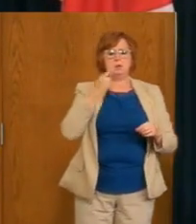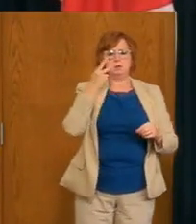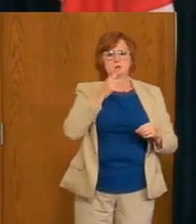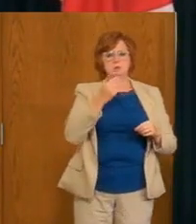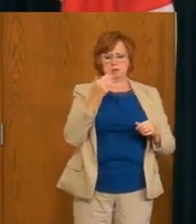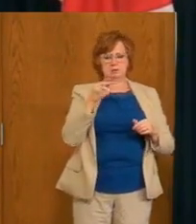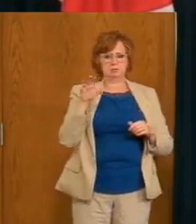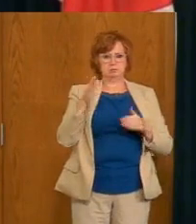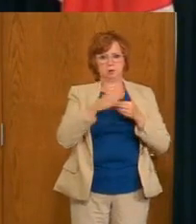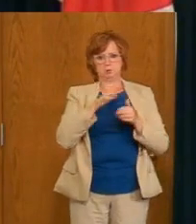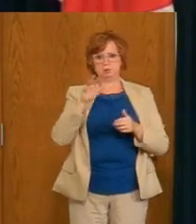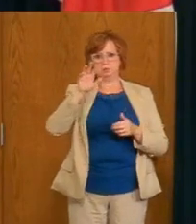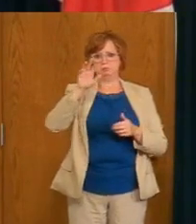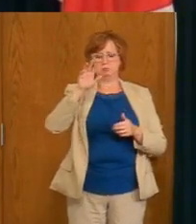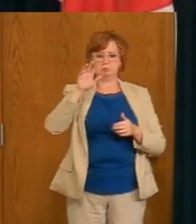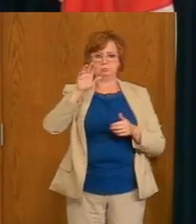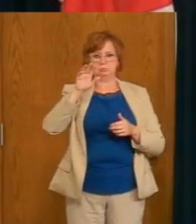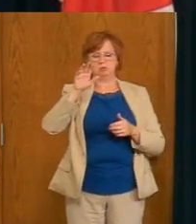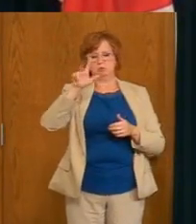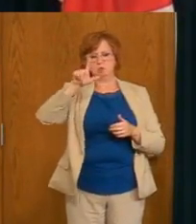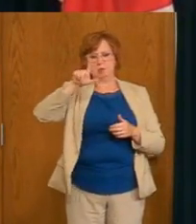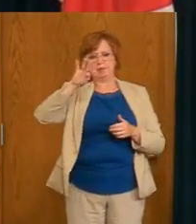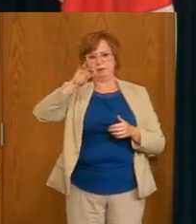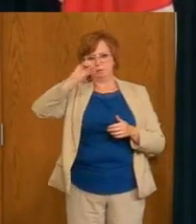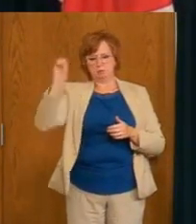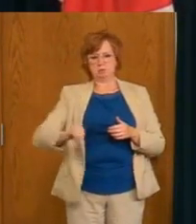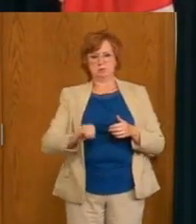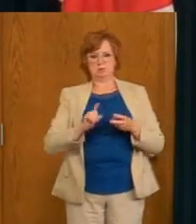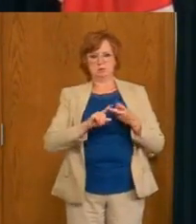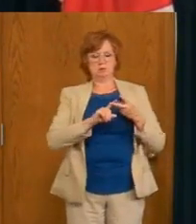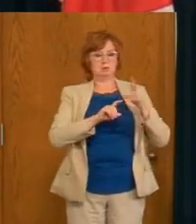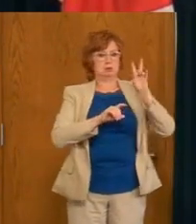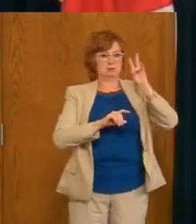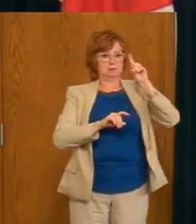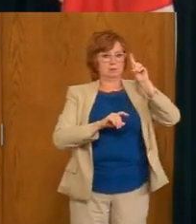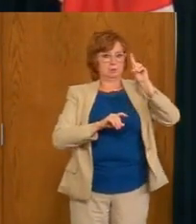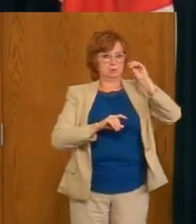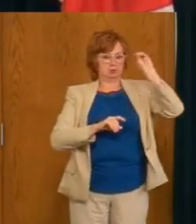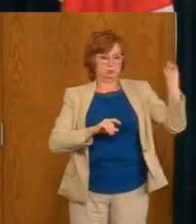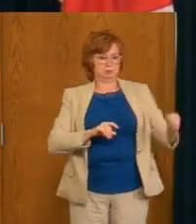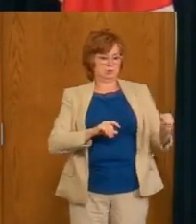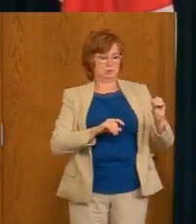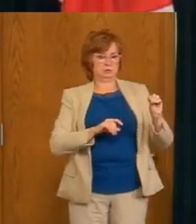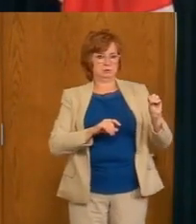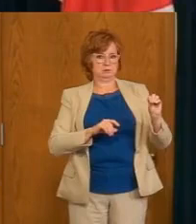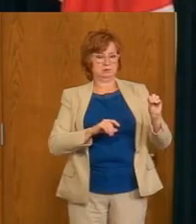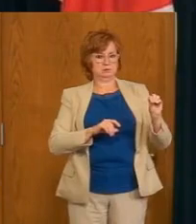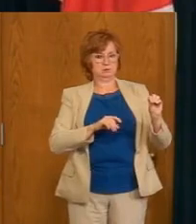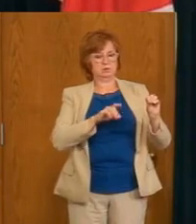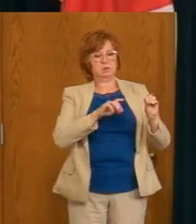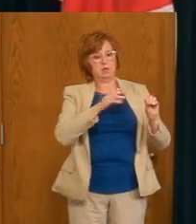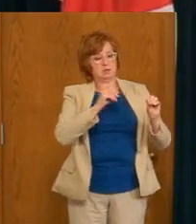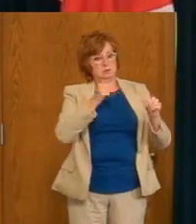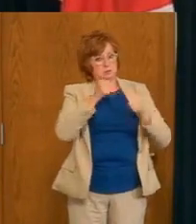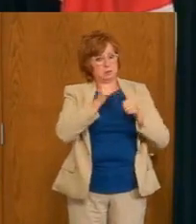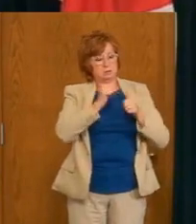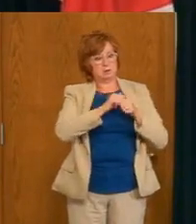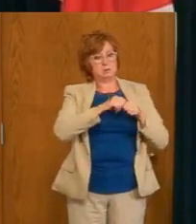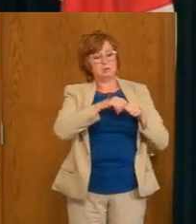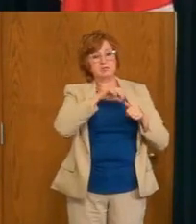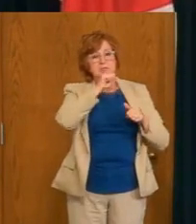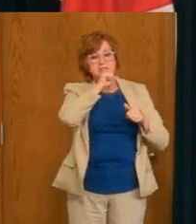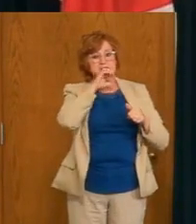interact to the degree that they're comfortable. Utilize a mask if they feel that does make them more comfortable in whatever environment they may